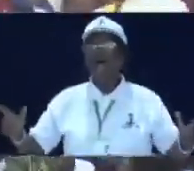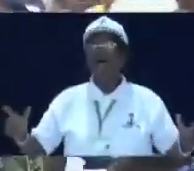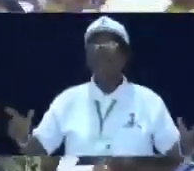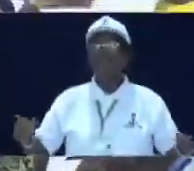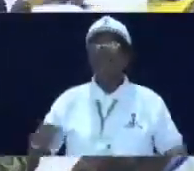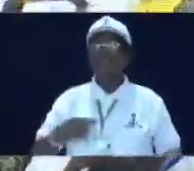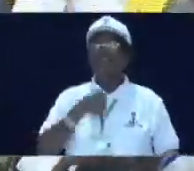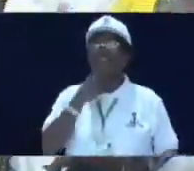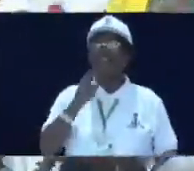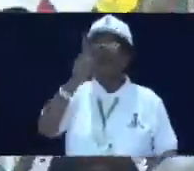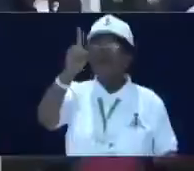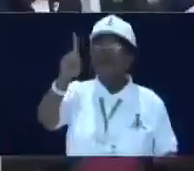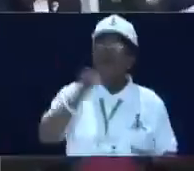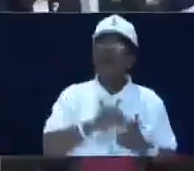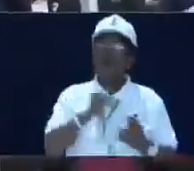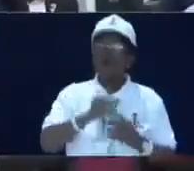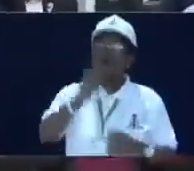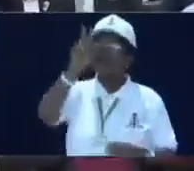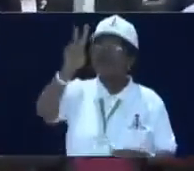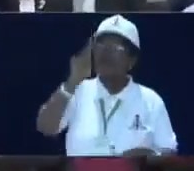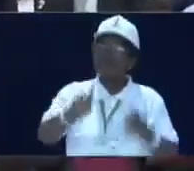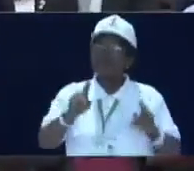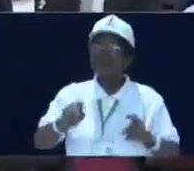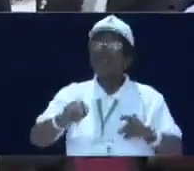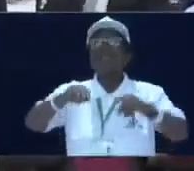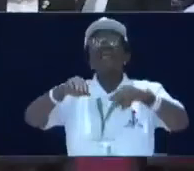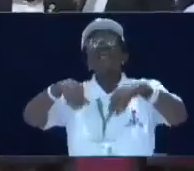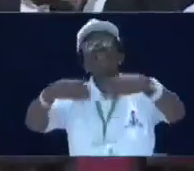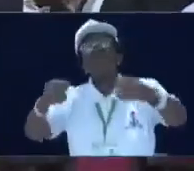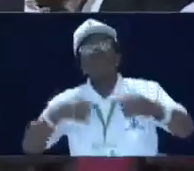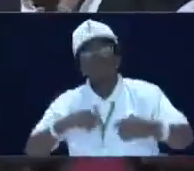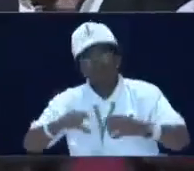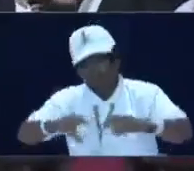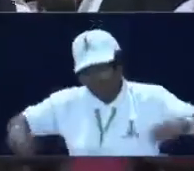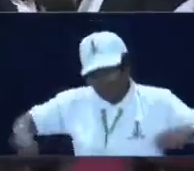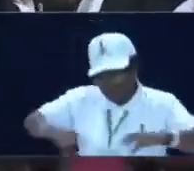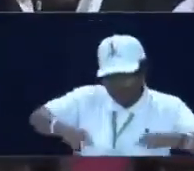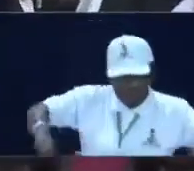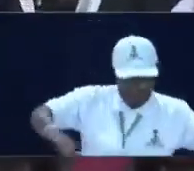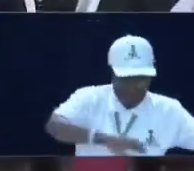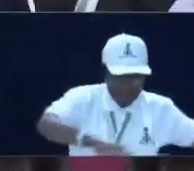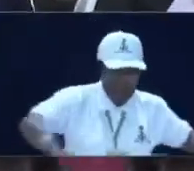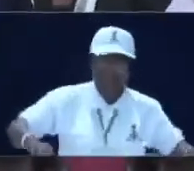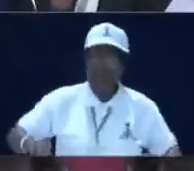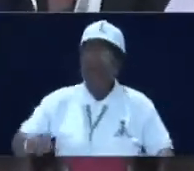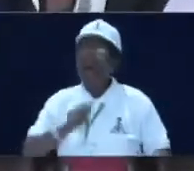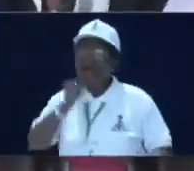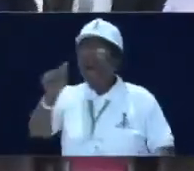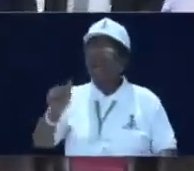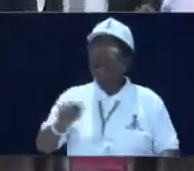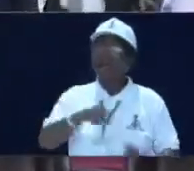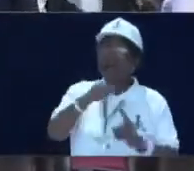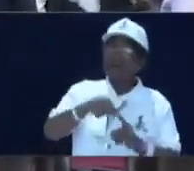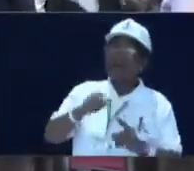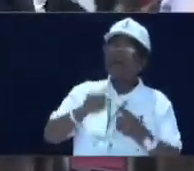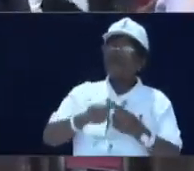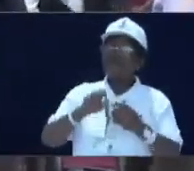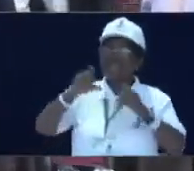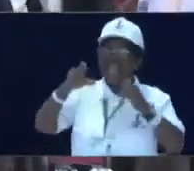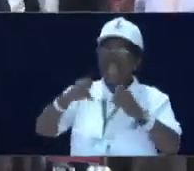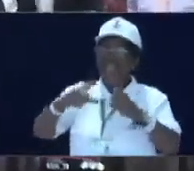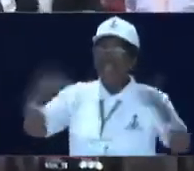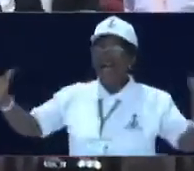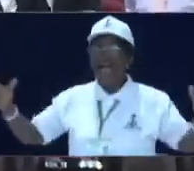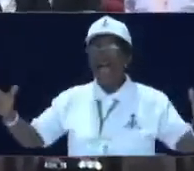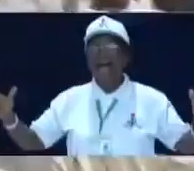Tell one or two people like that, give me space. I'm about to be enlarged.